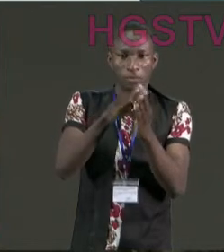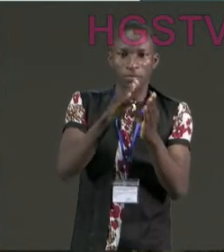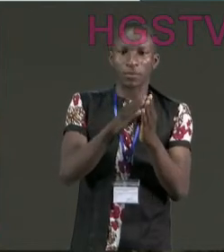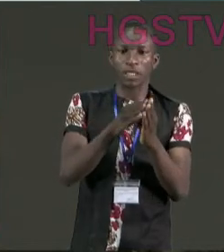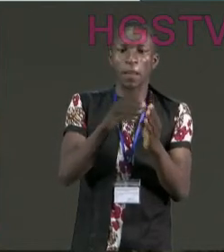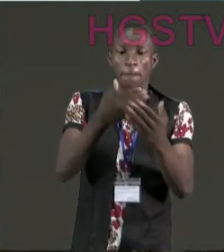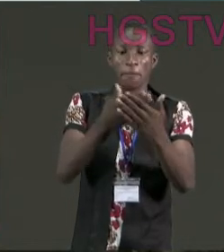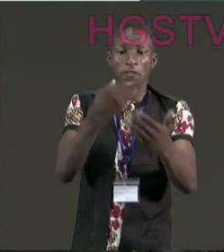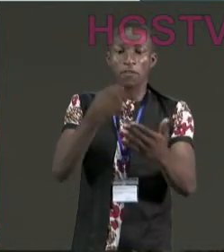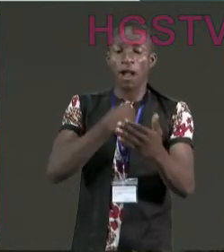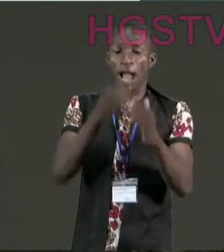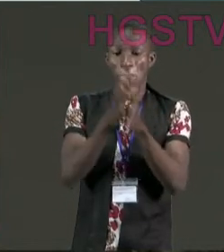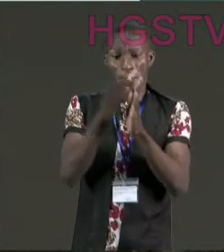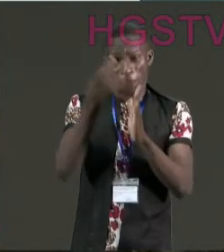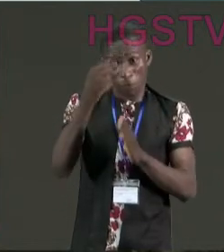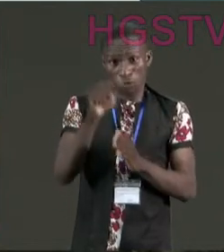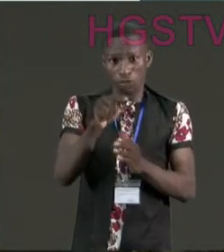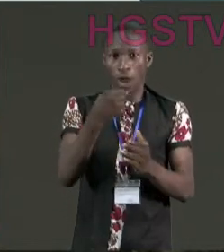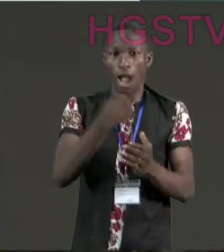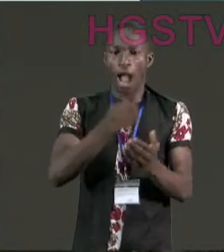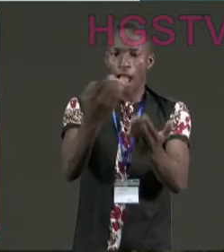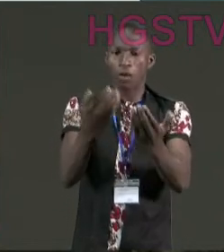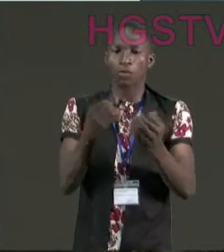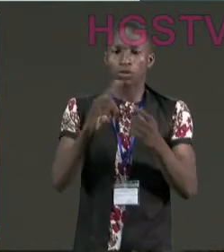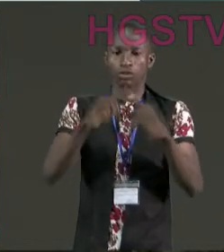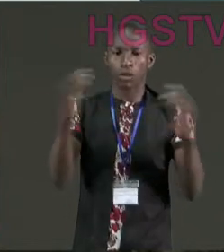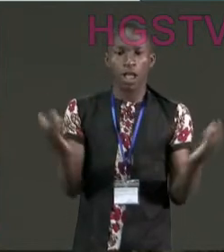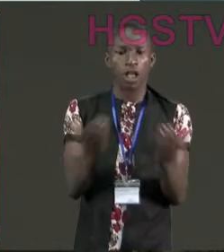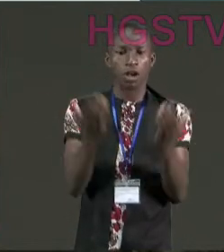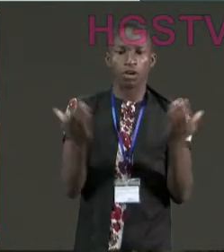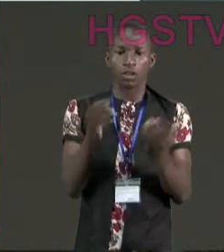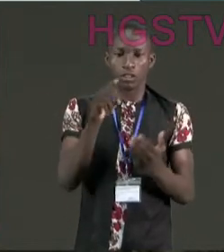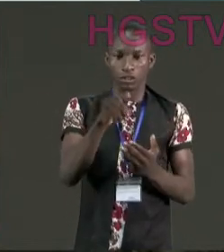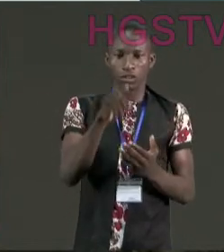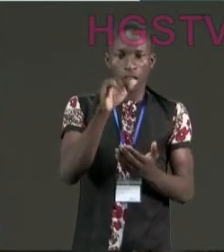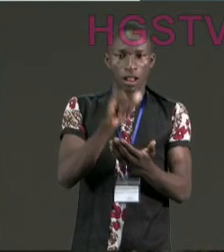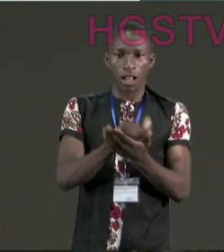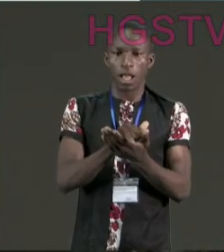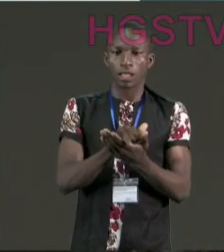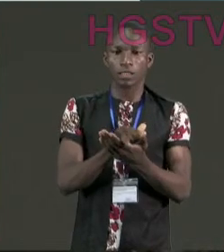pray for you, I want to encourage you that